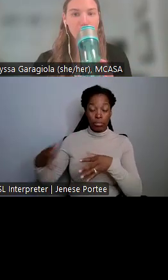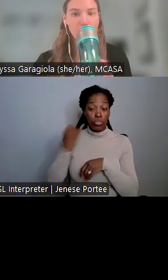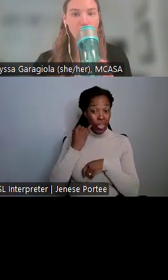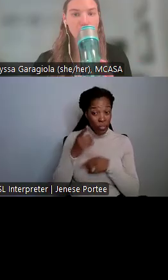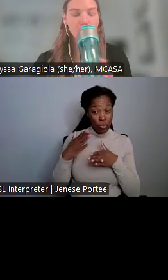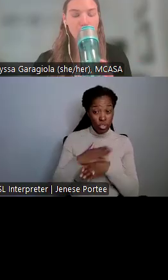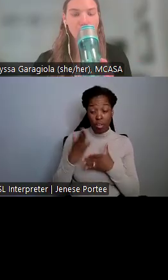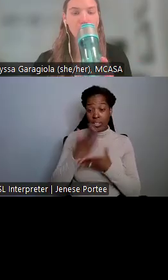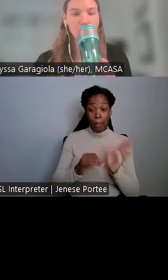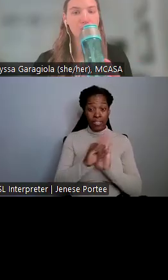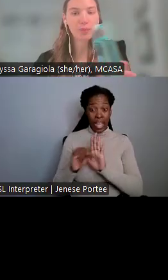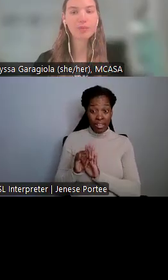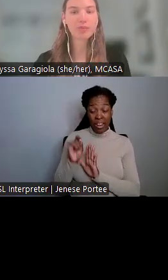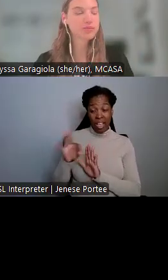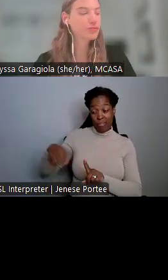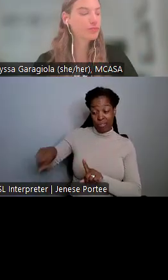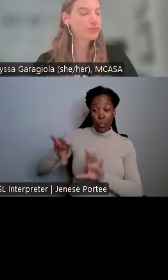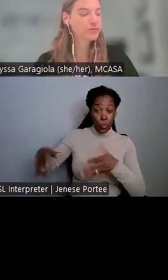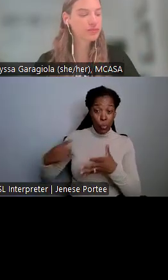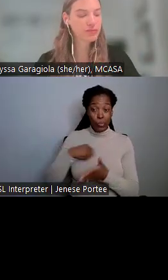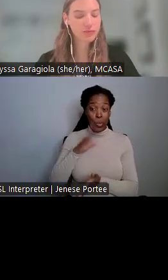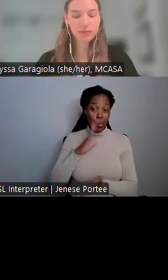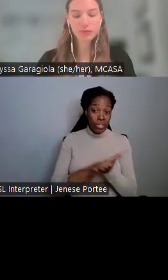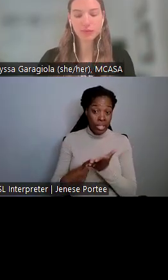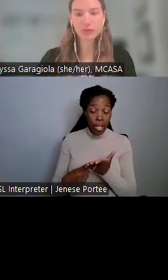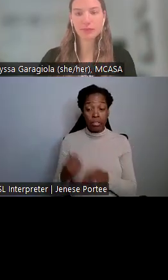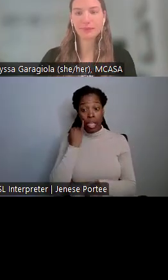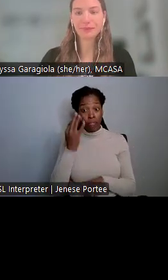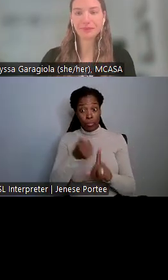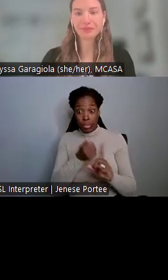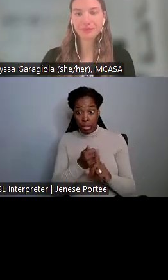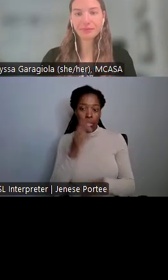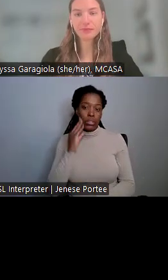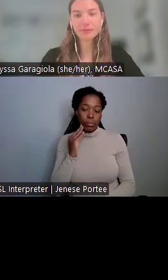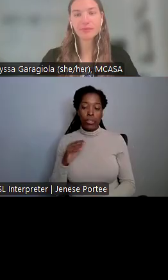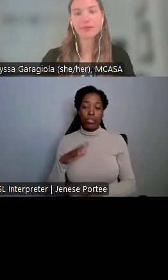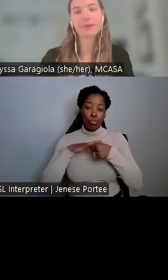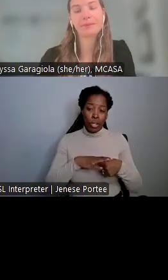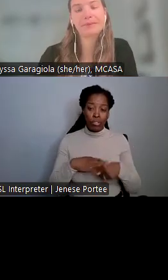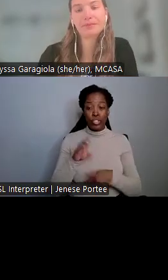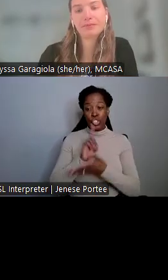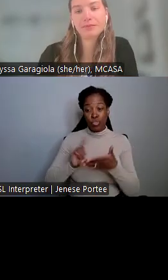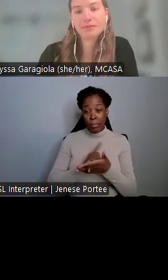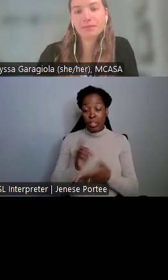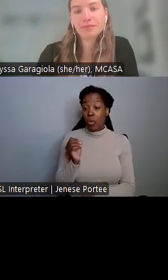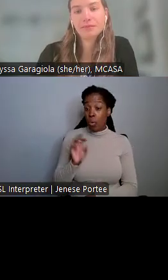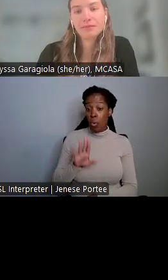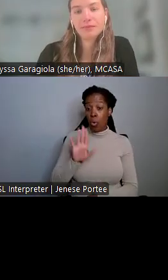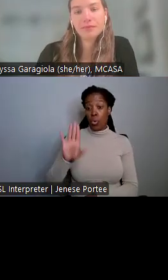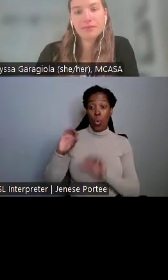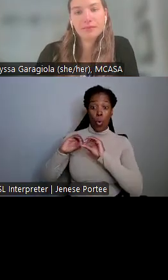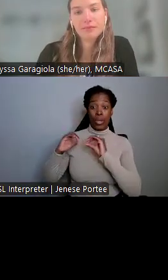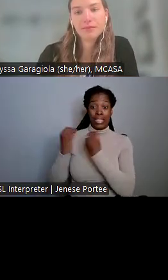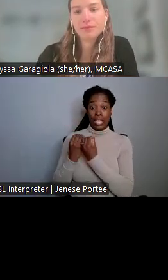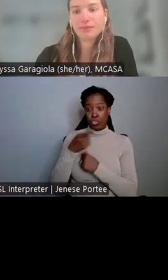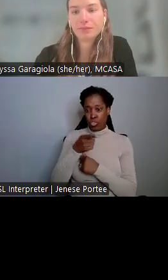we're going to be talking about, if you've experienced oppression or discrimination, or you work for an organization that